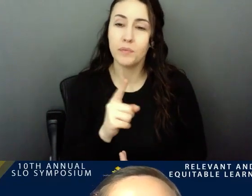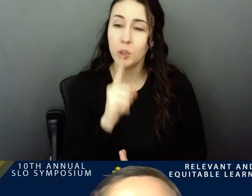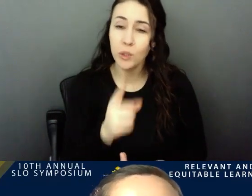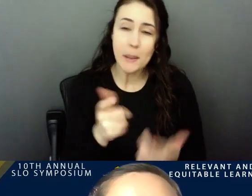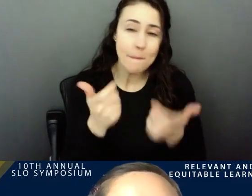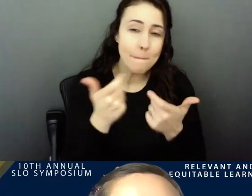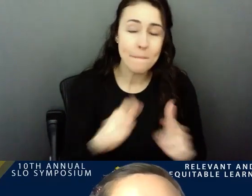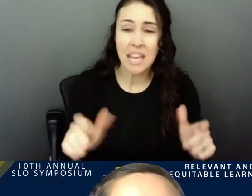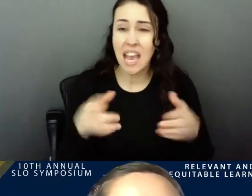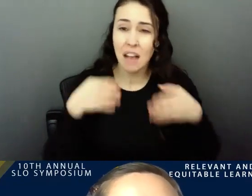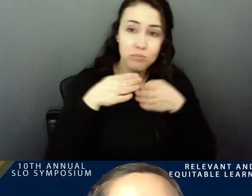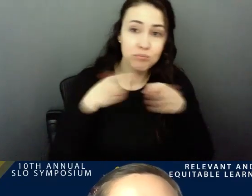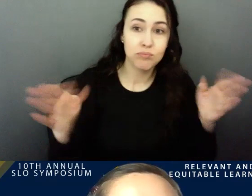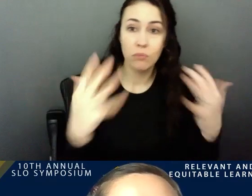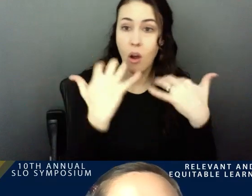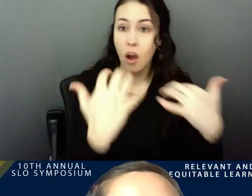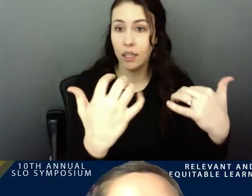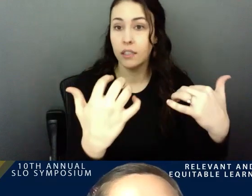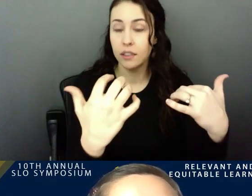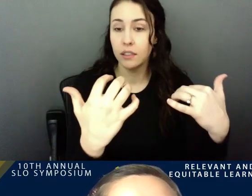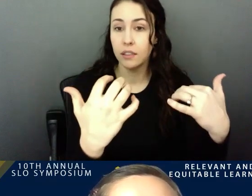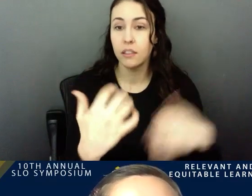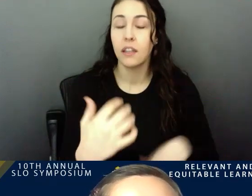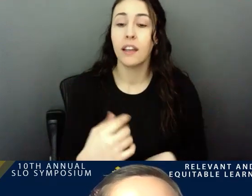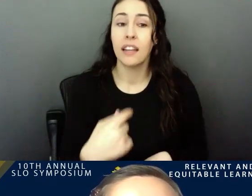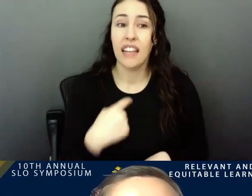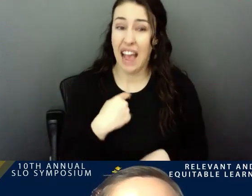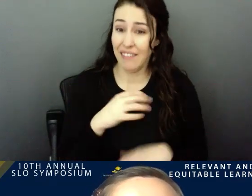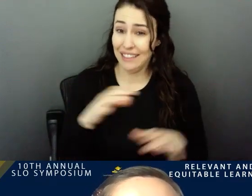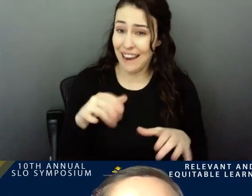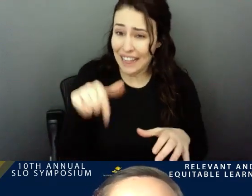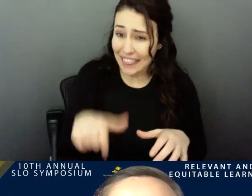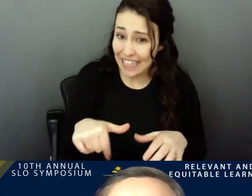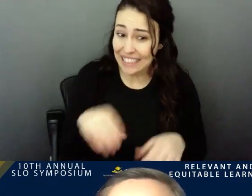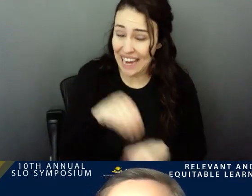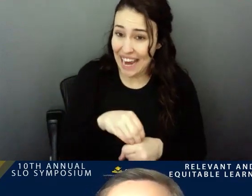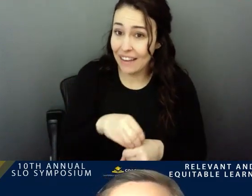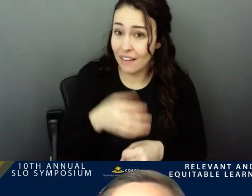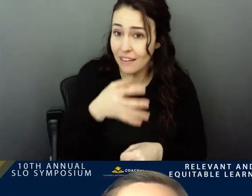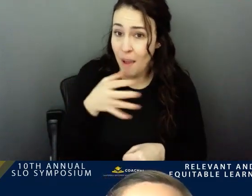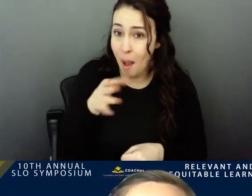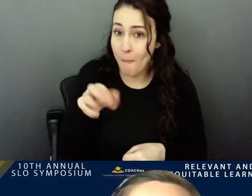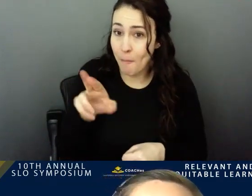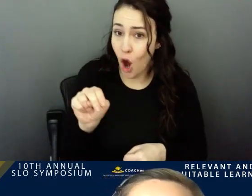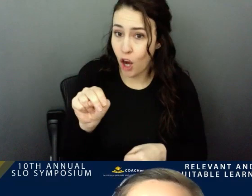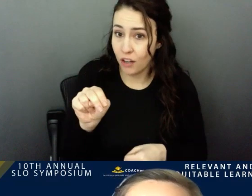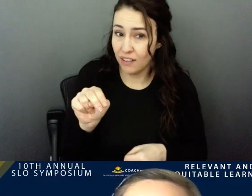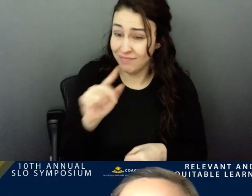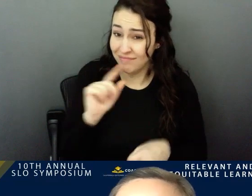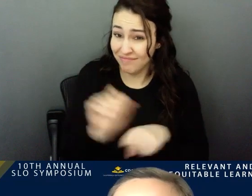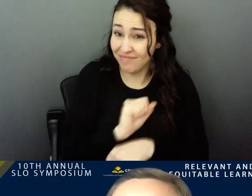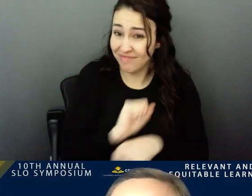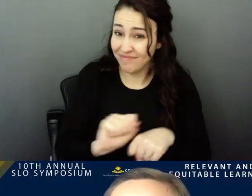broad audience. And, you know, I've done this in a barn. Literally, I did this training in a barn so that